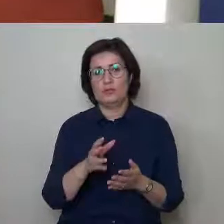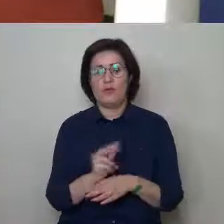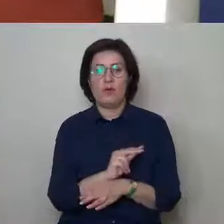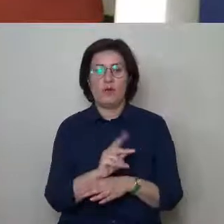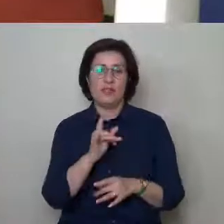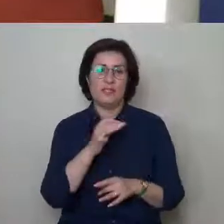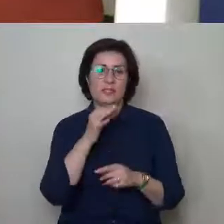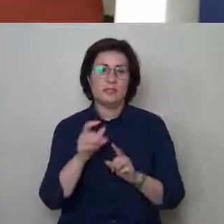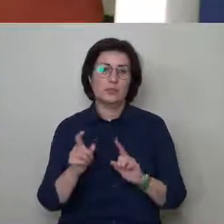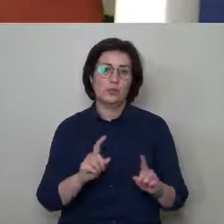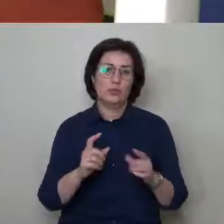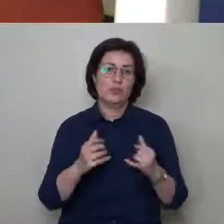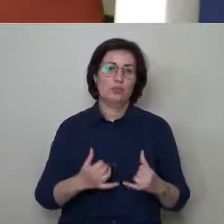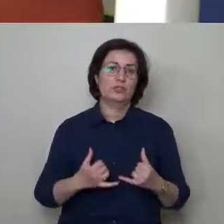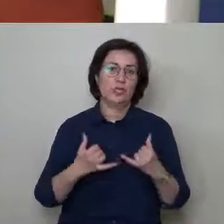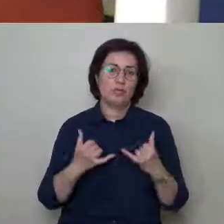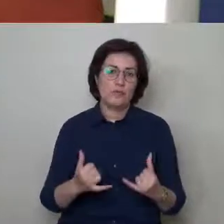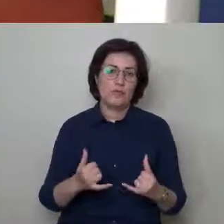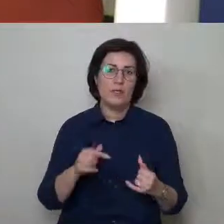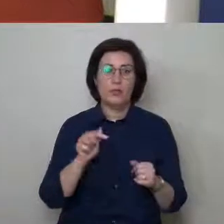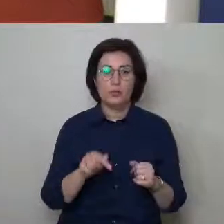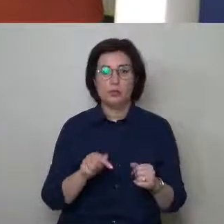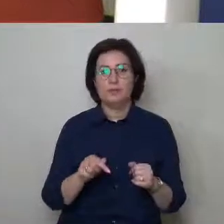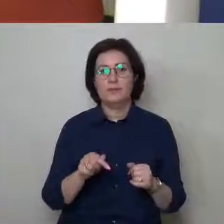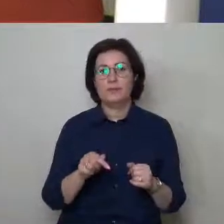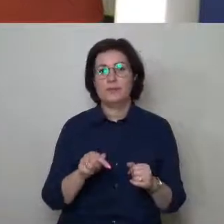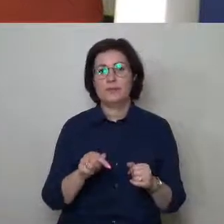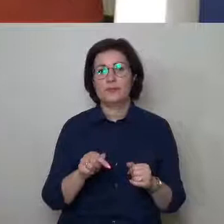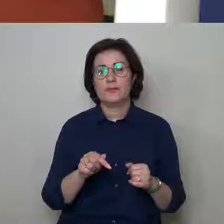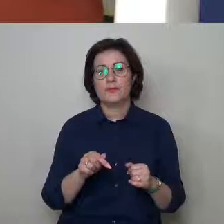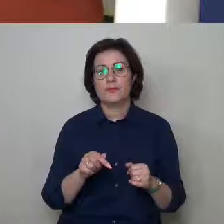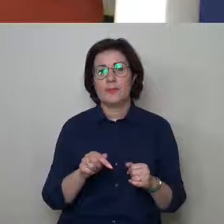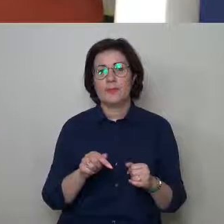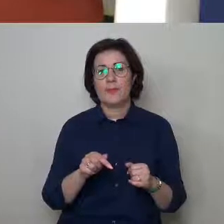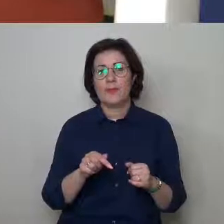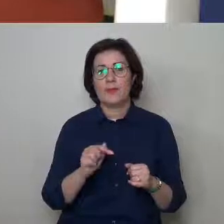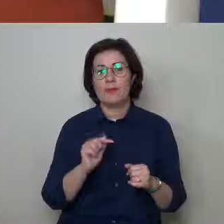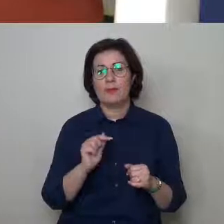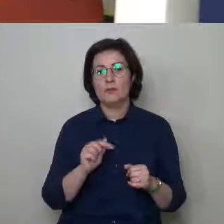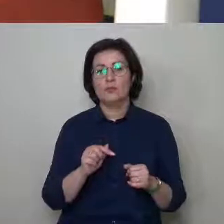cannot correct a certain member of a TEC.